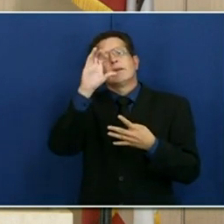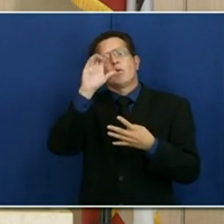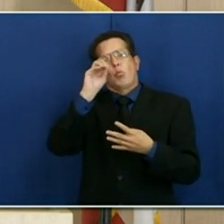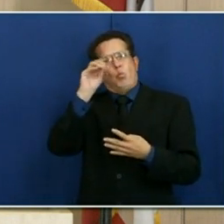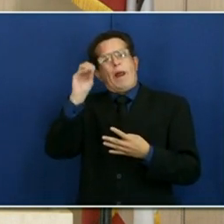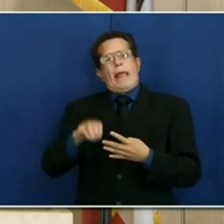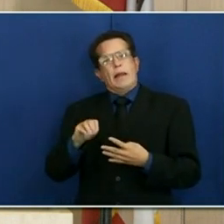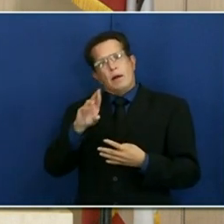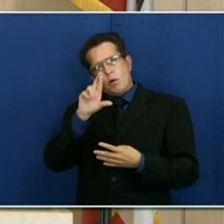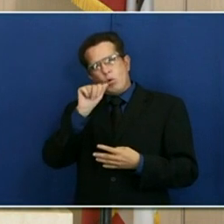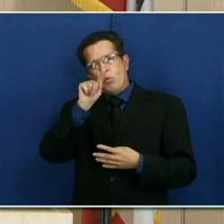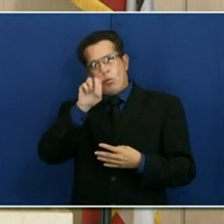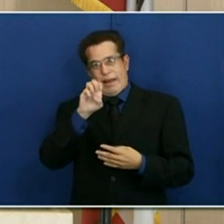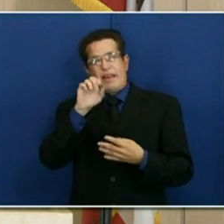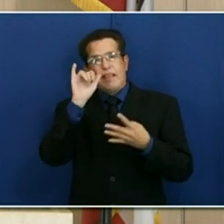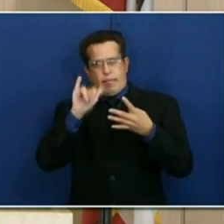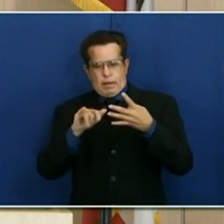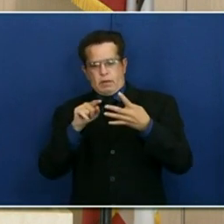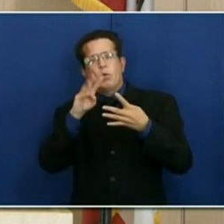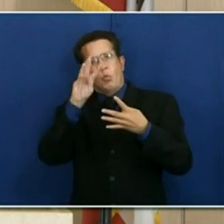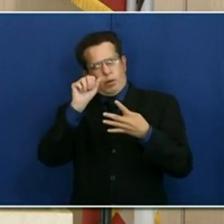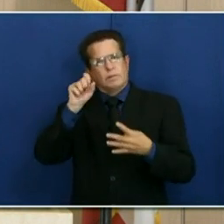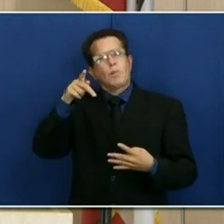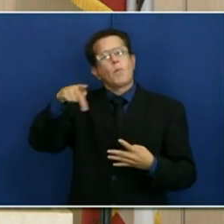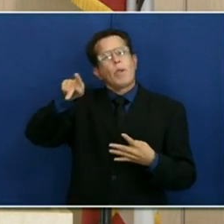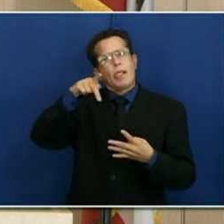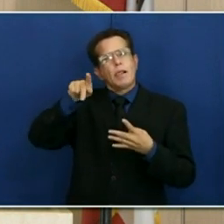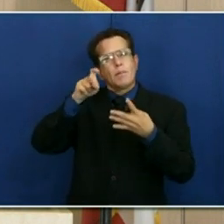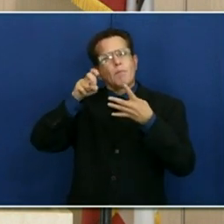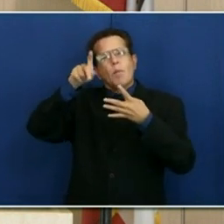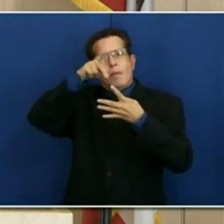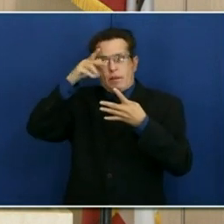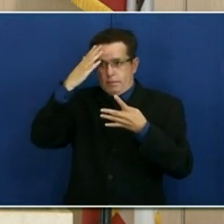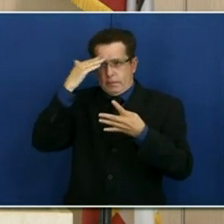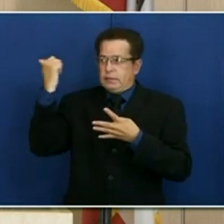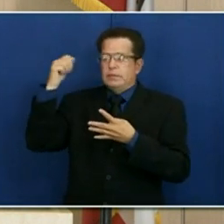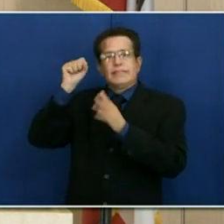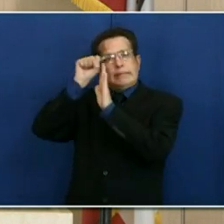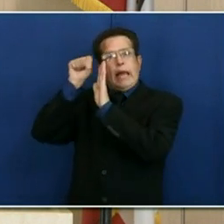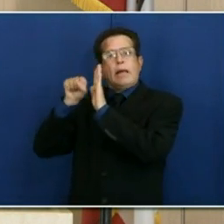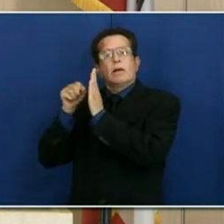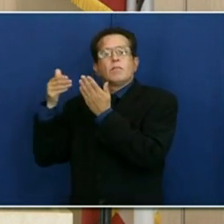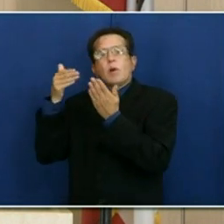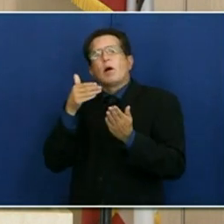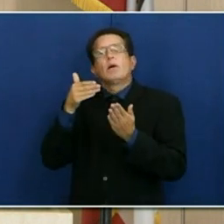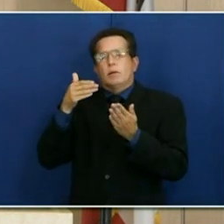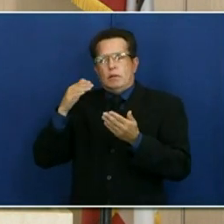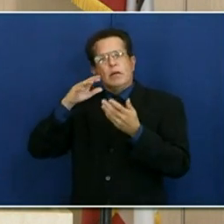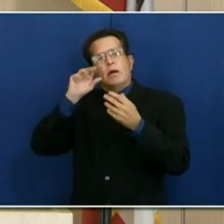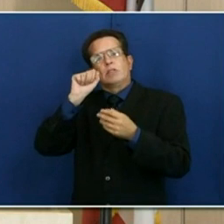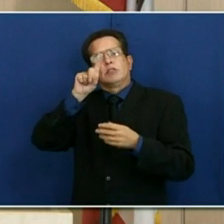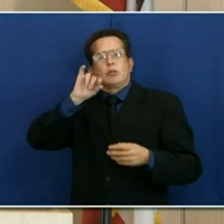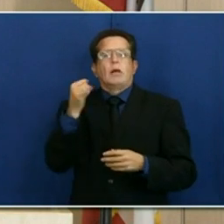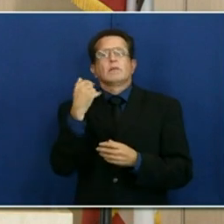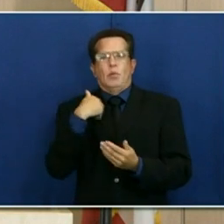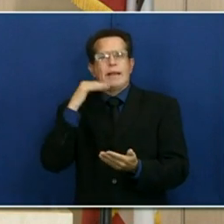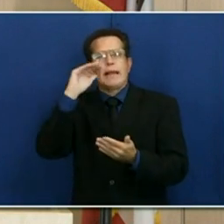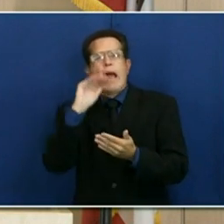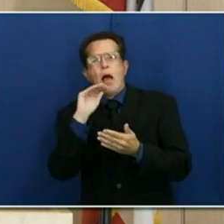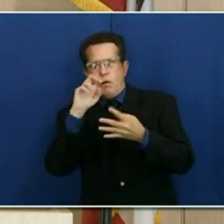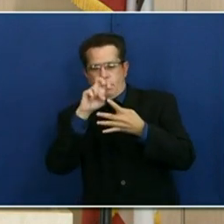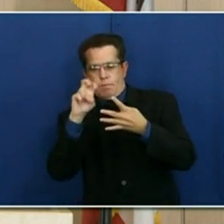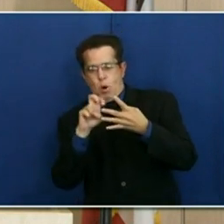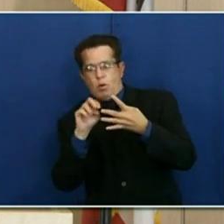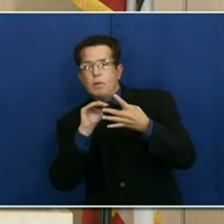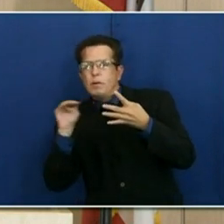community spread, has been in the purple tier, but because of the state adjustment factor, it has brought us down. We now are concerned